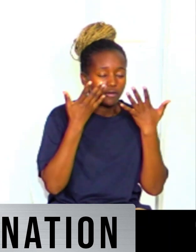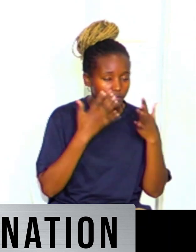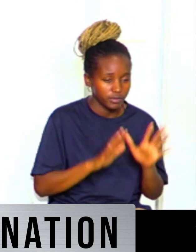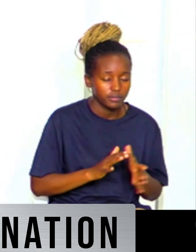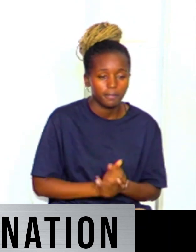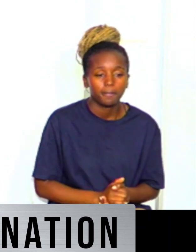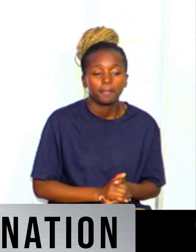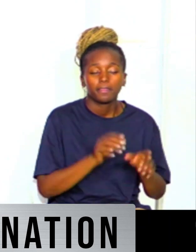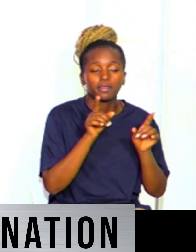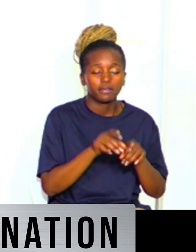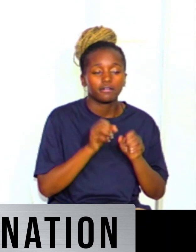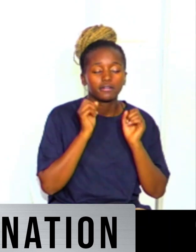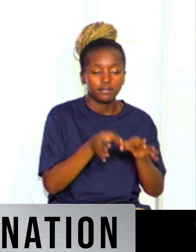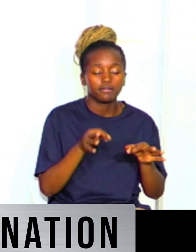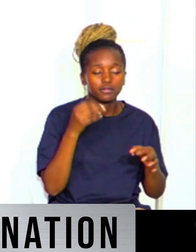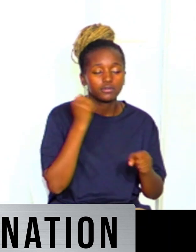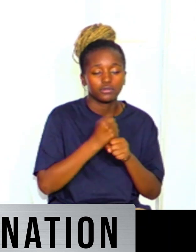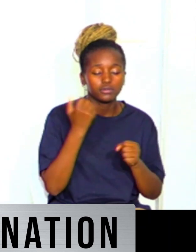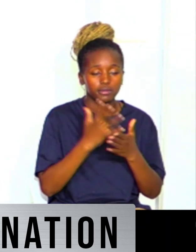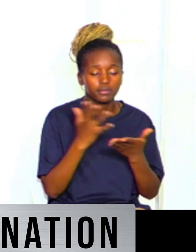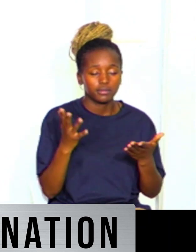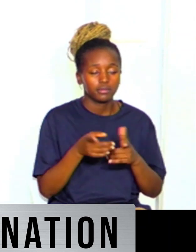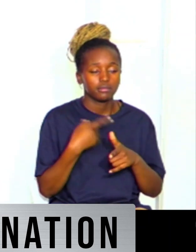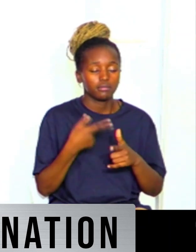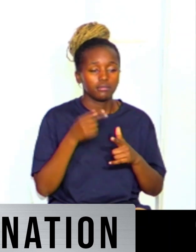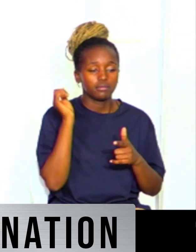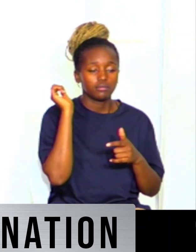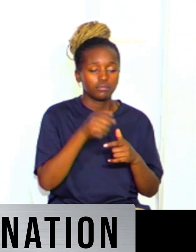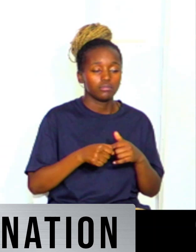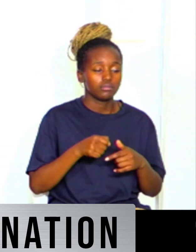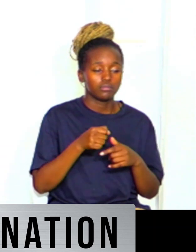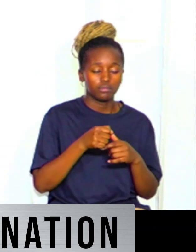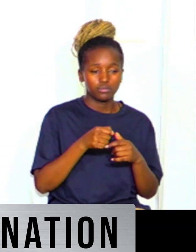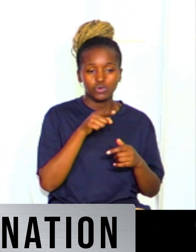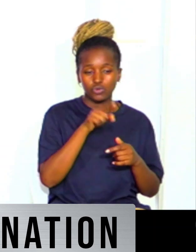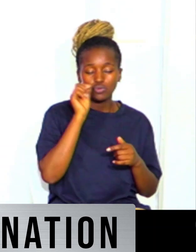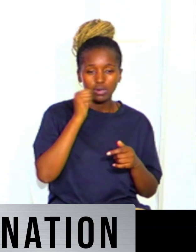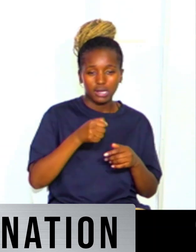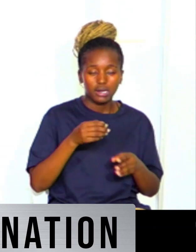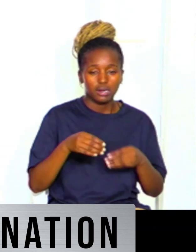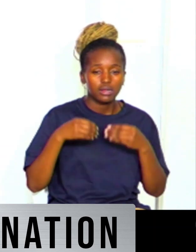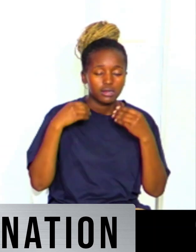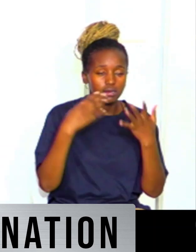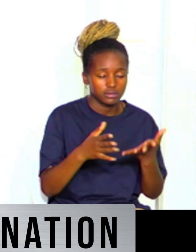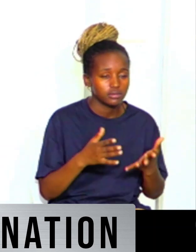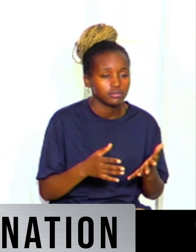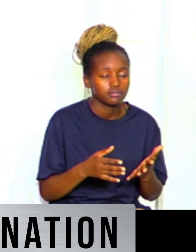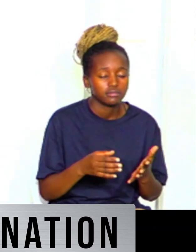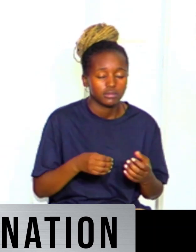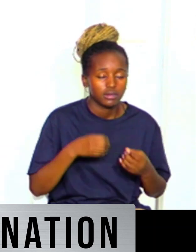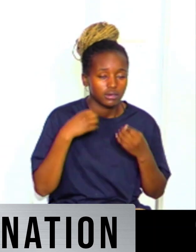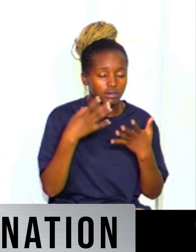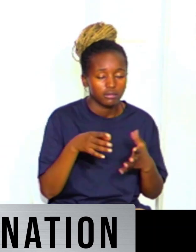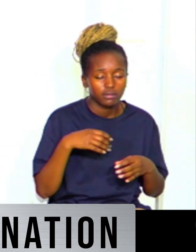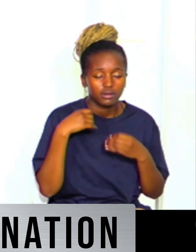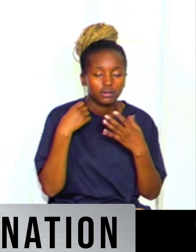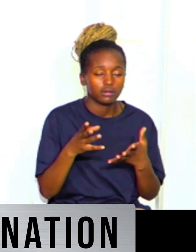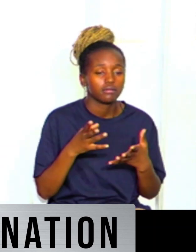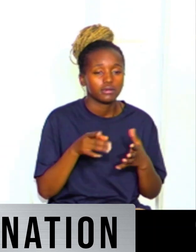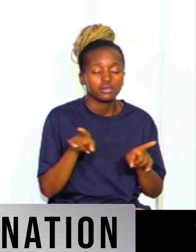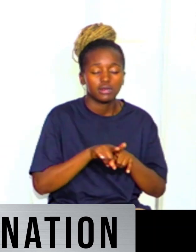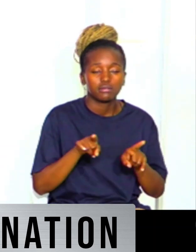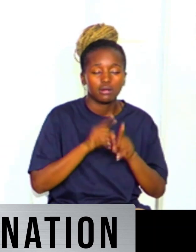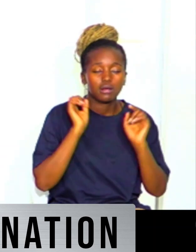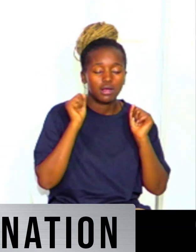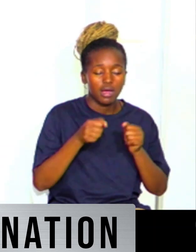you cannot do it. You're just doing it because of someone has given you a way or told you to do